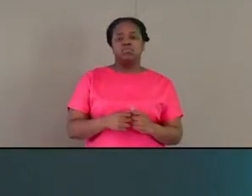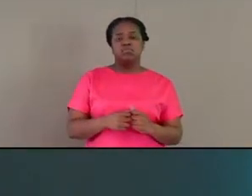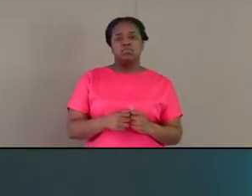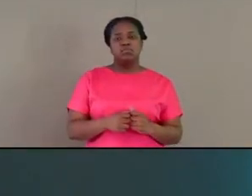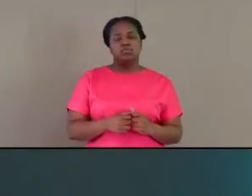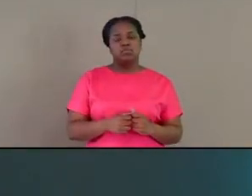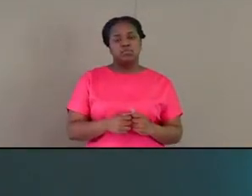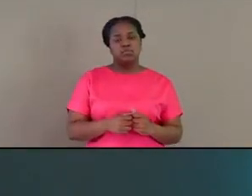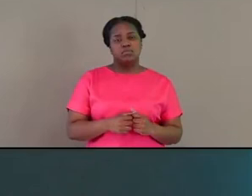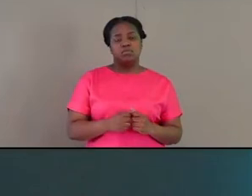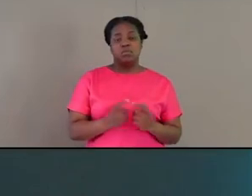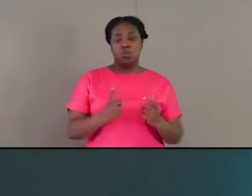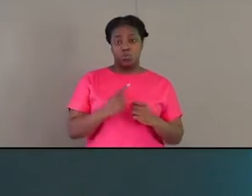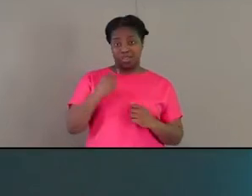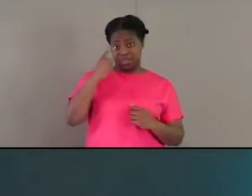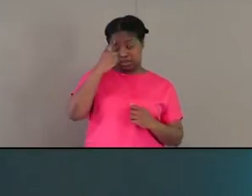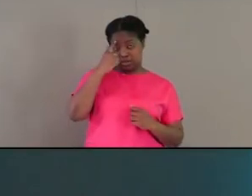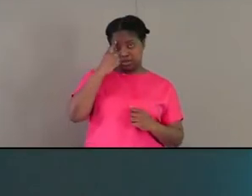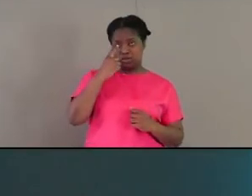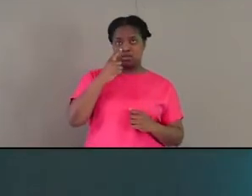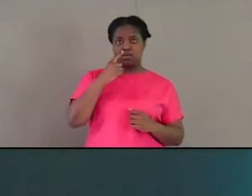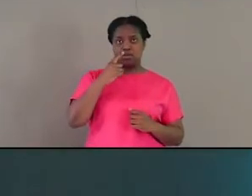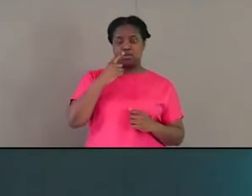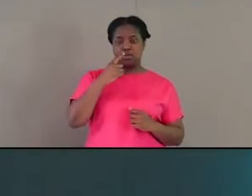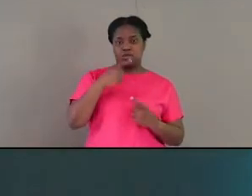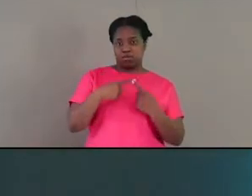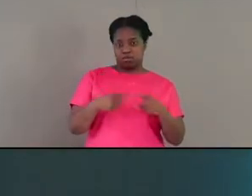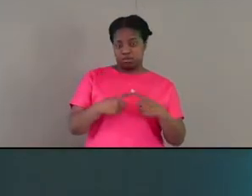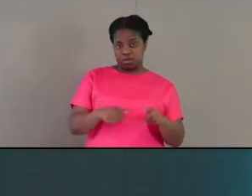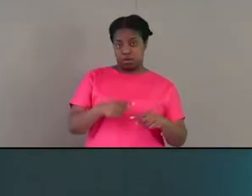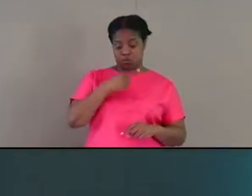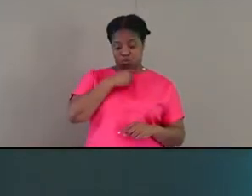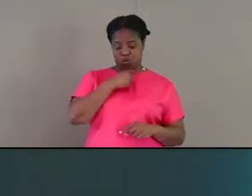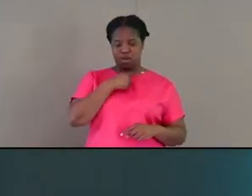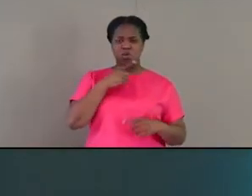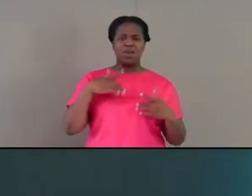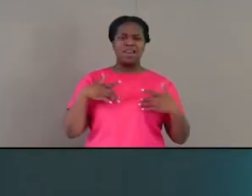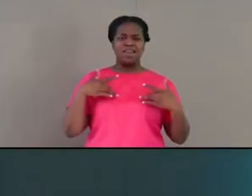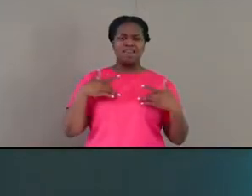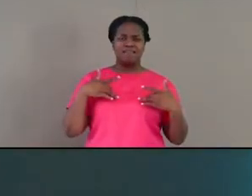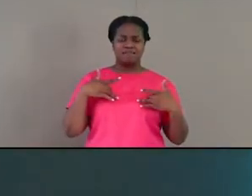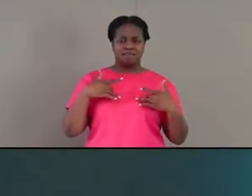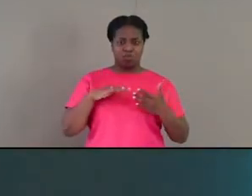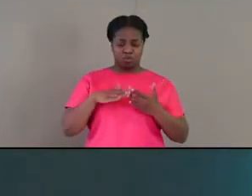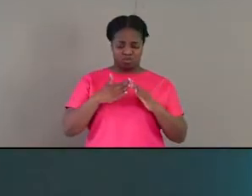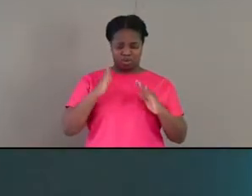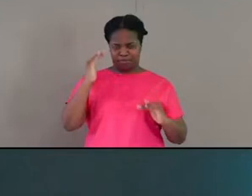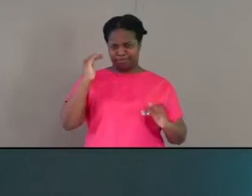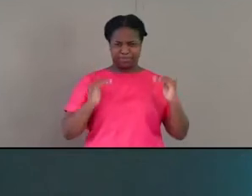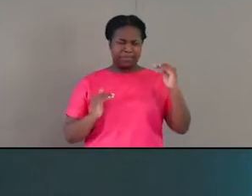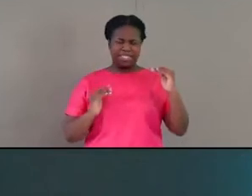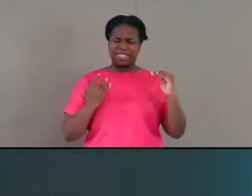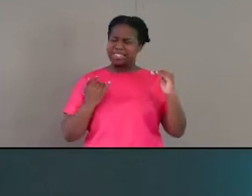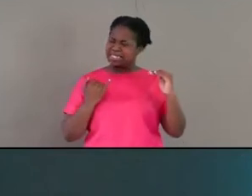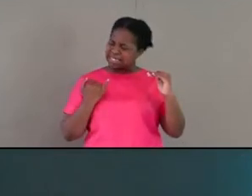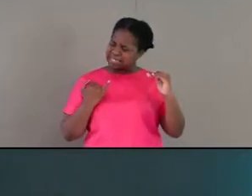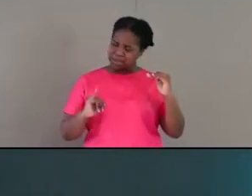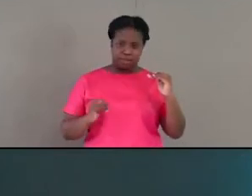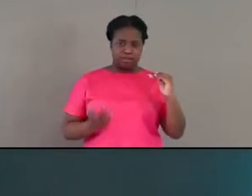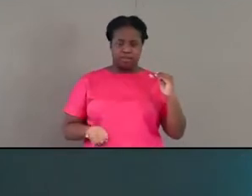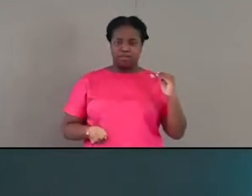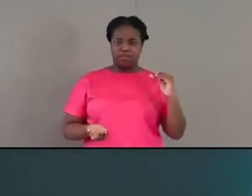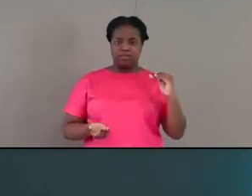And we might not think so because we still have, we still live in the, in the most unequal society in the world. It would be worse